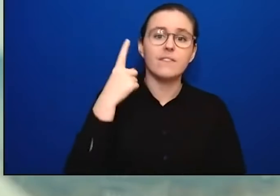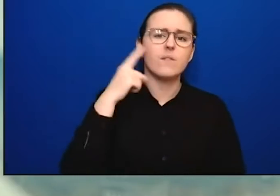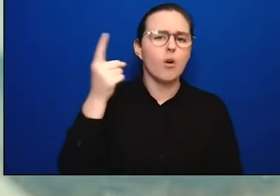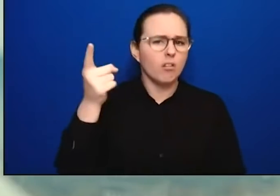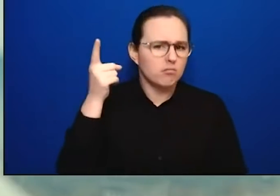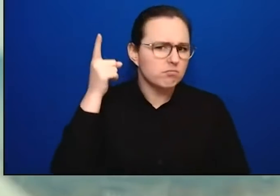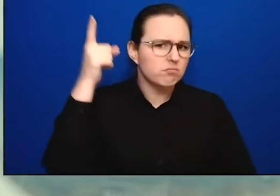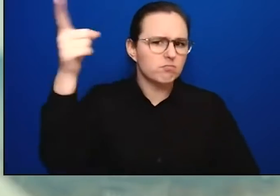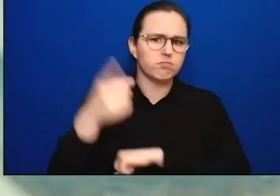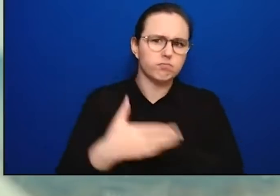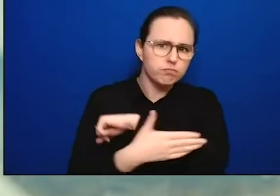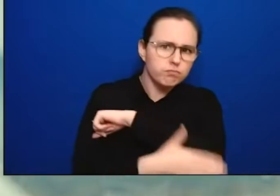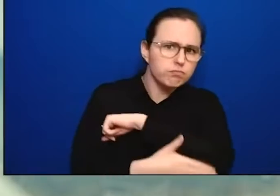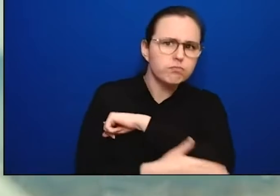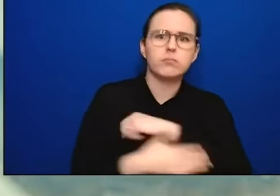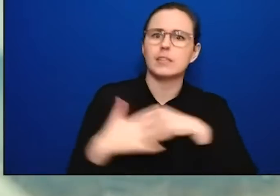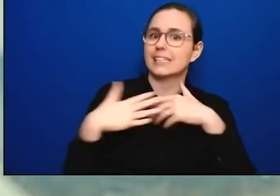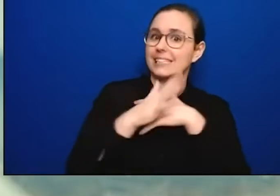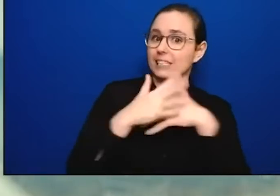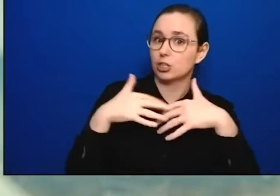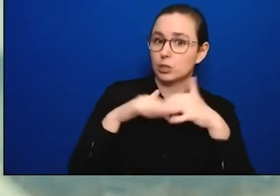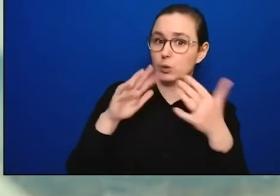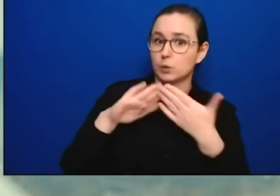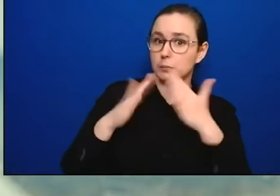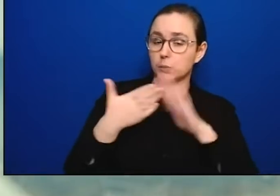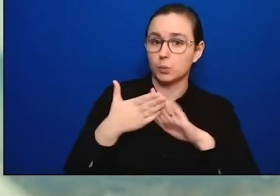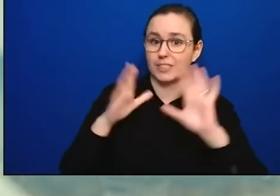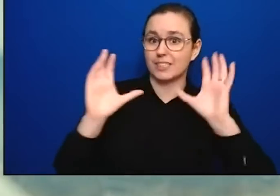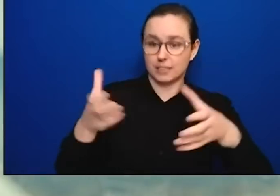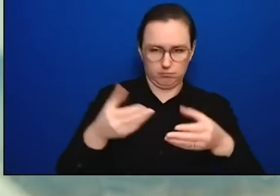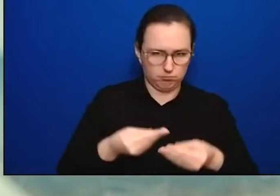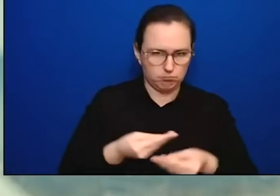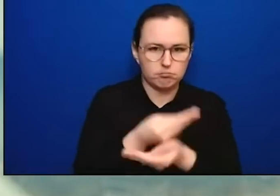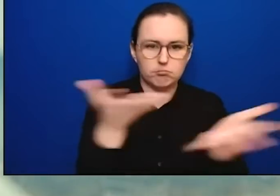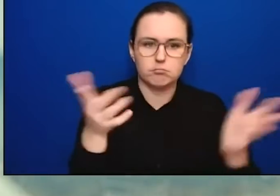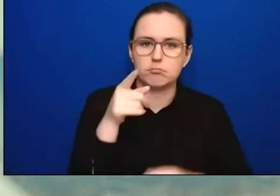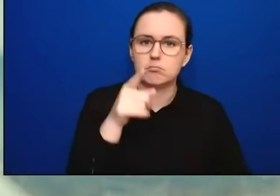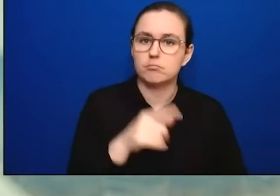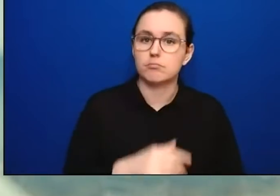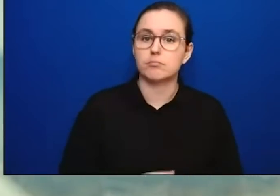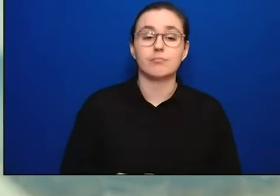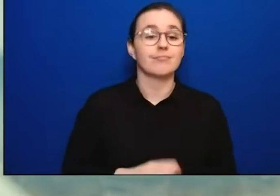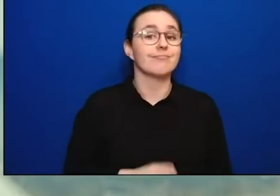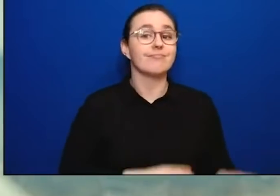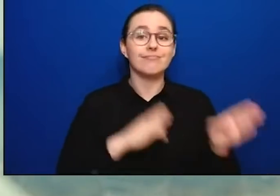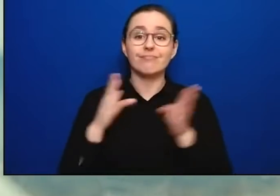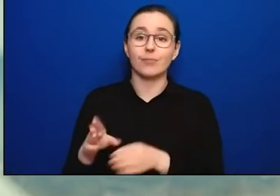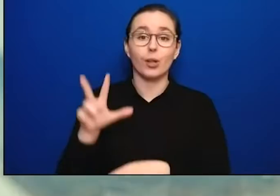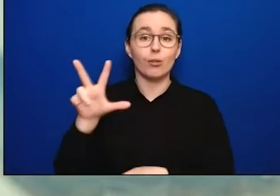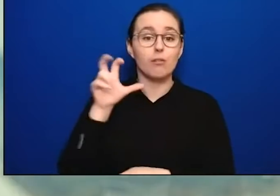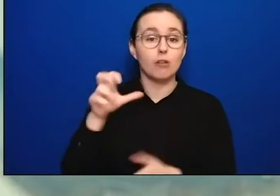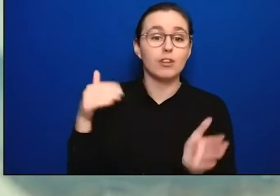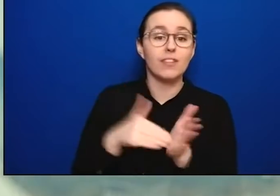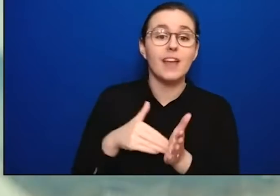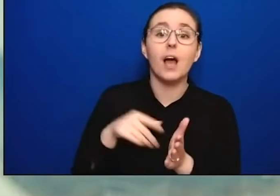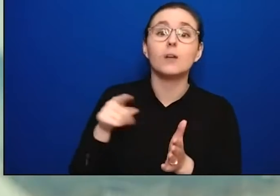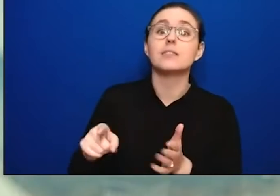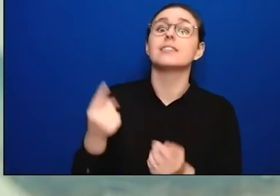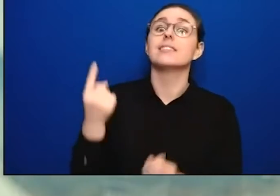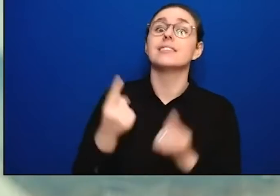258,750 to support rural, remote, and Indigenous communities, 300,000 more test kits to support K-12